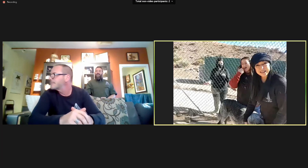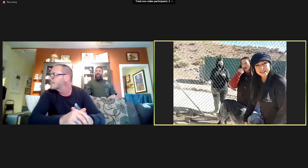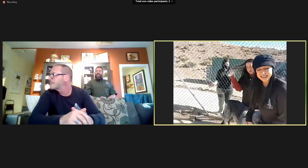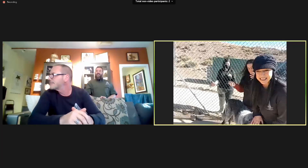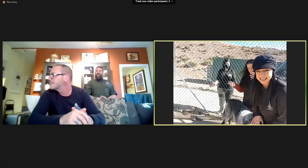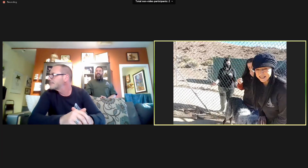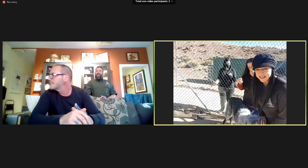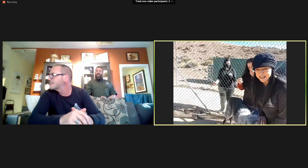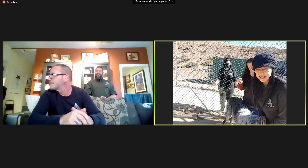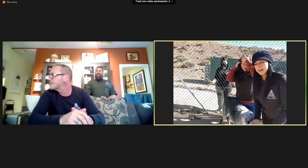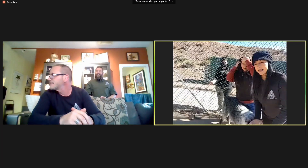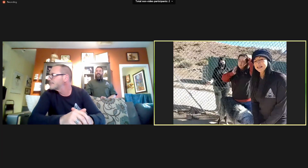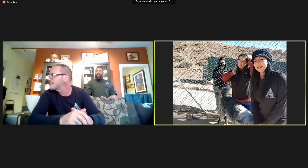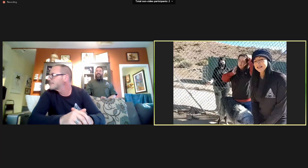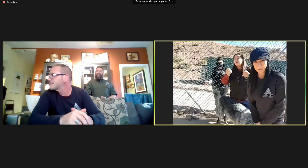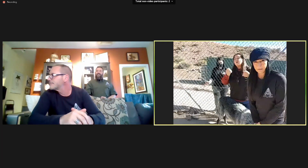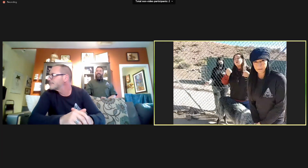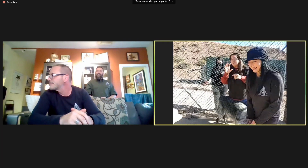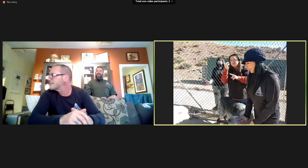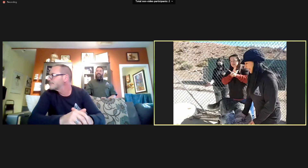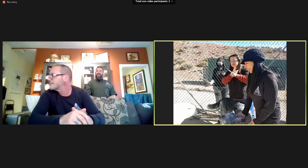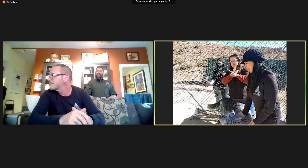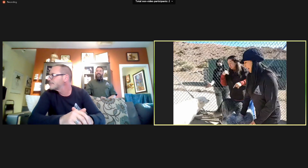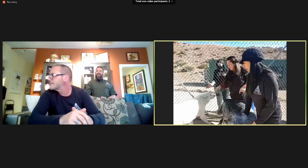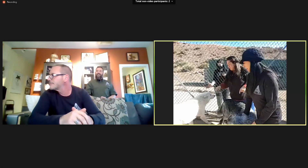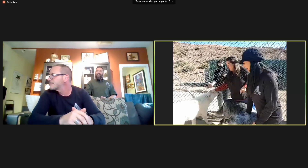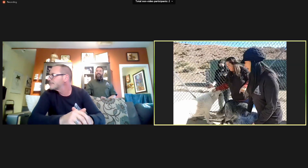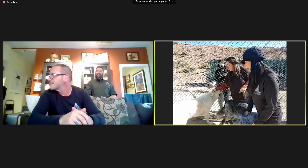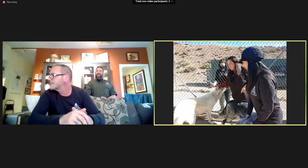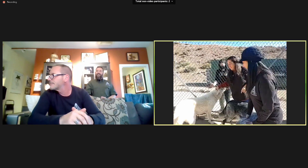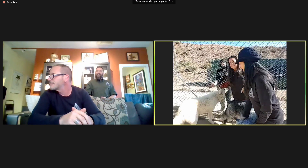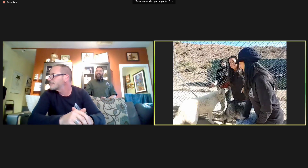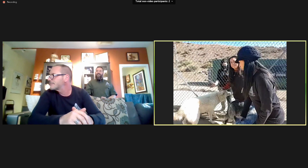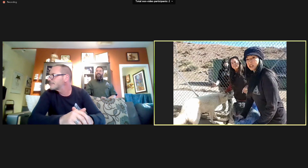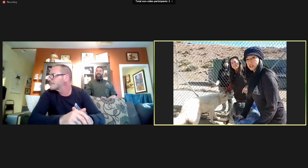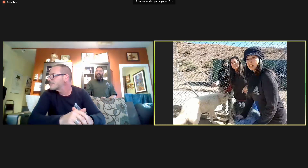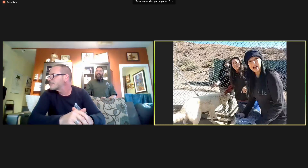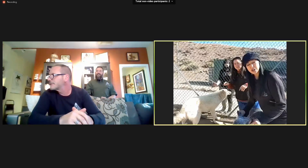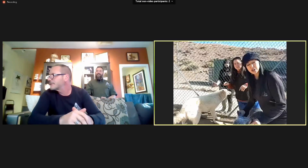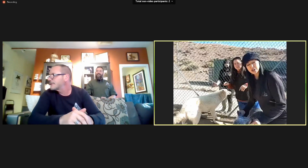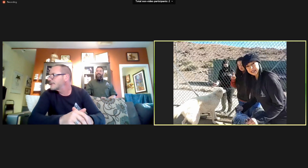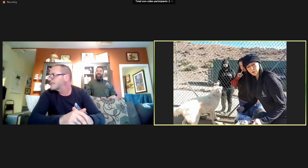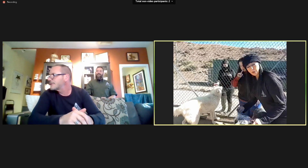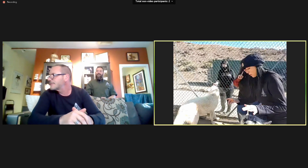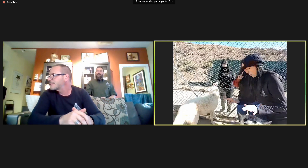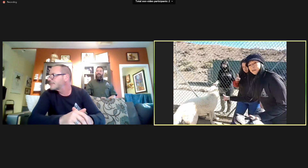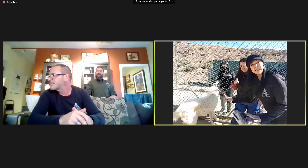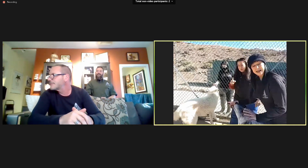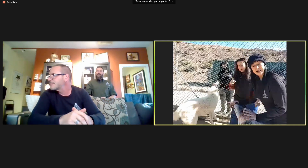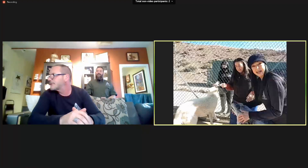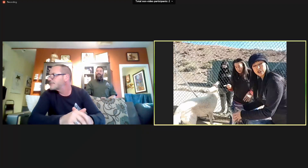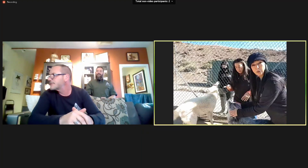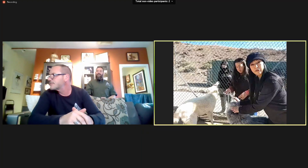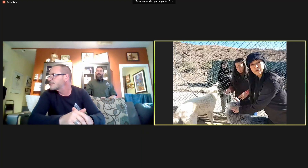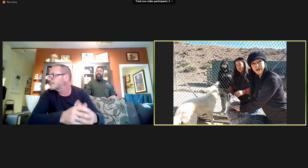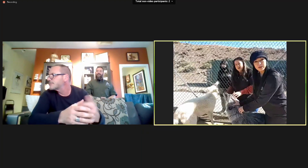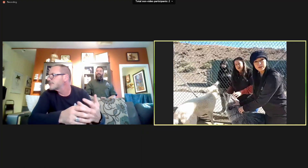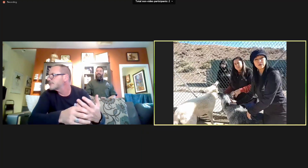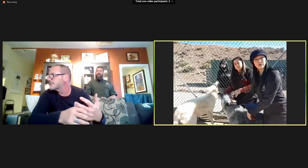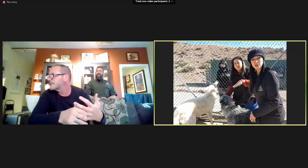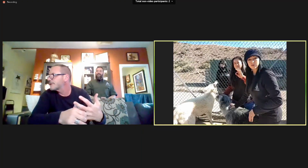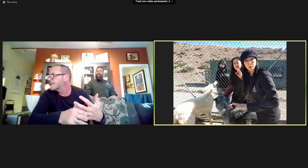shy, and we rescued Selena just 6 months ago. She actually, both of